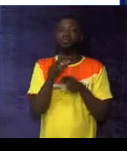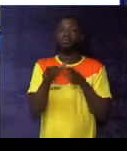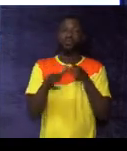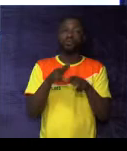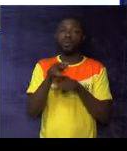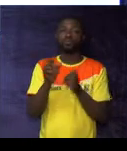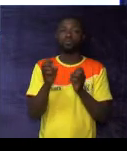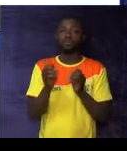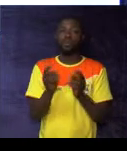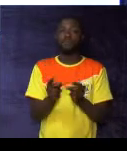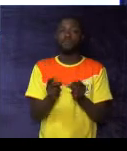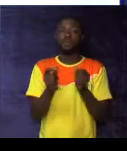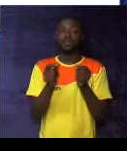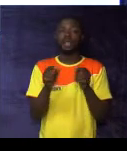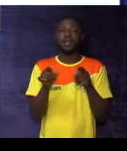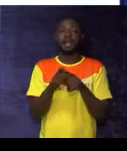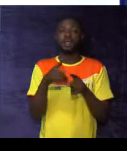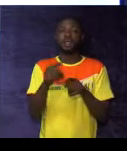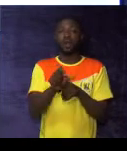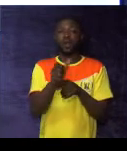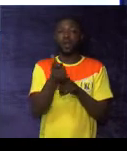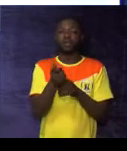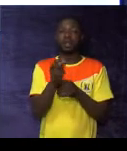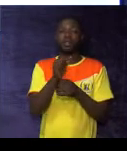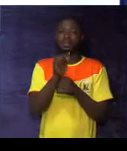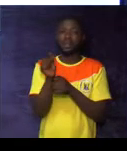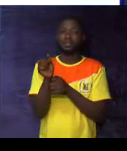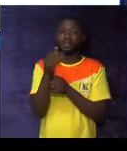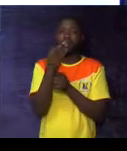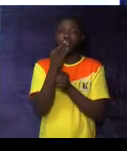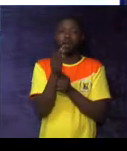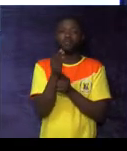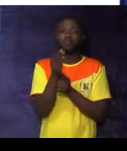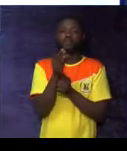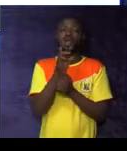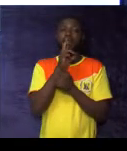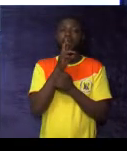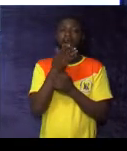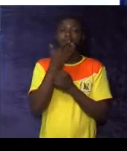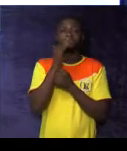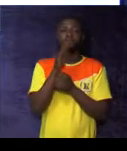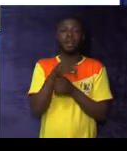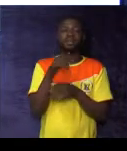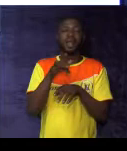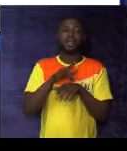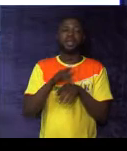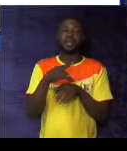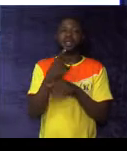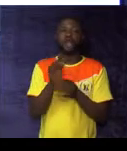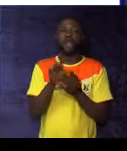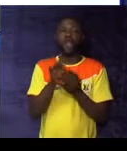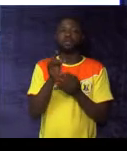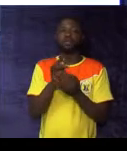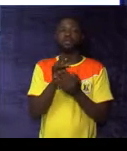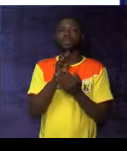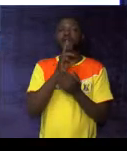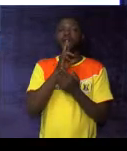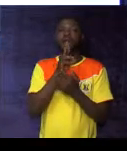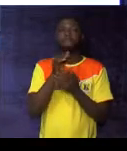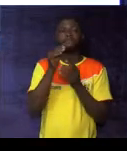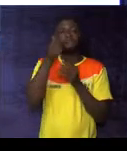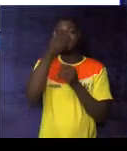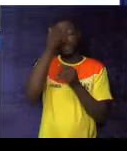She couldn't walk so fast as the others, dash of a bad leg. The options